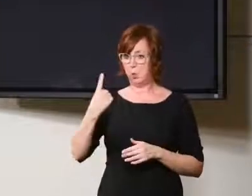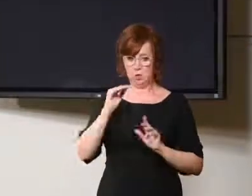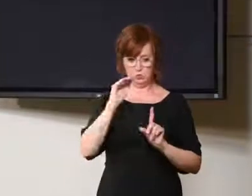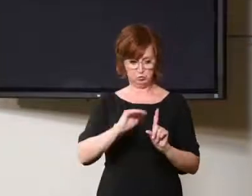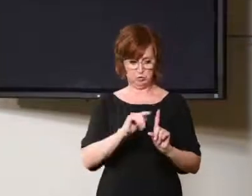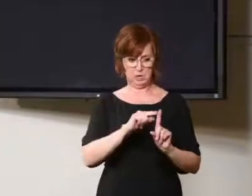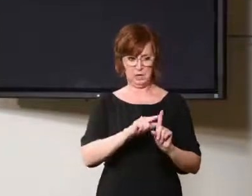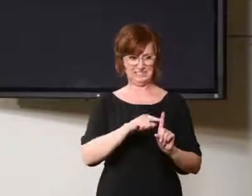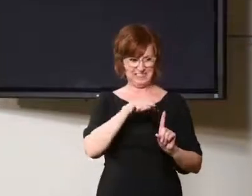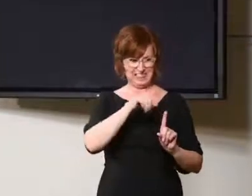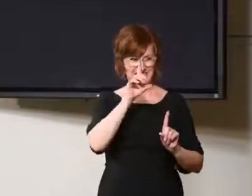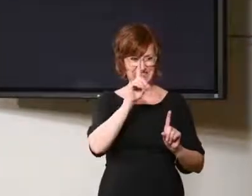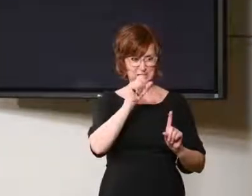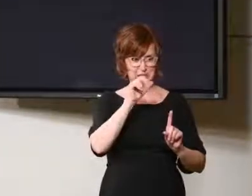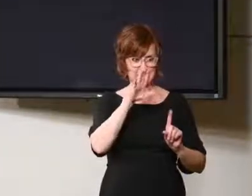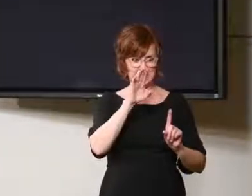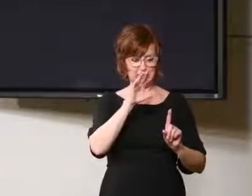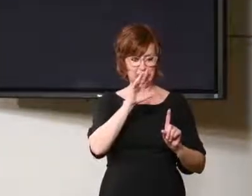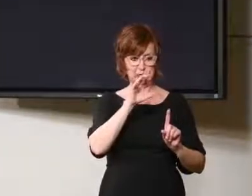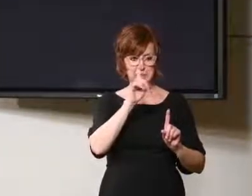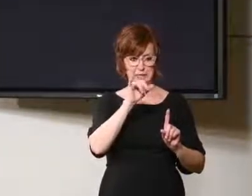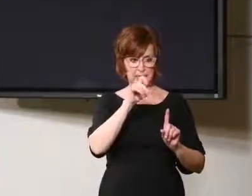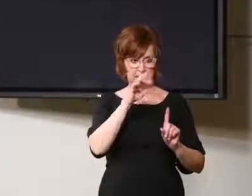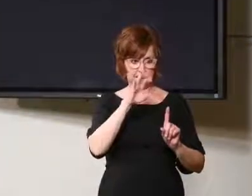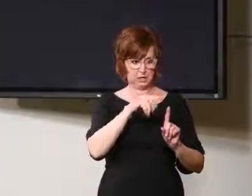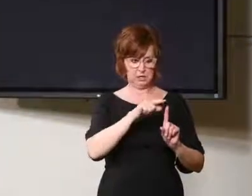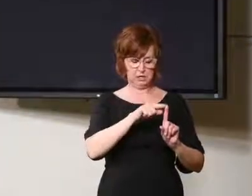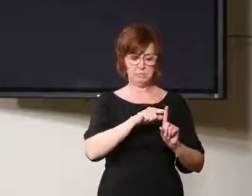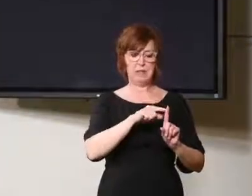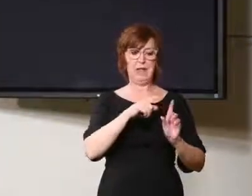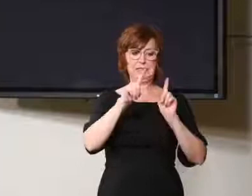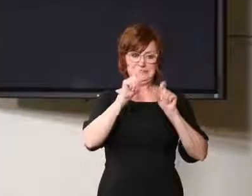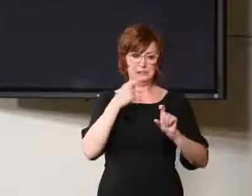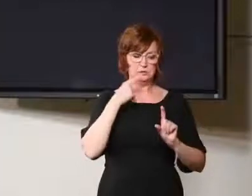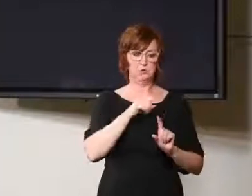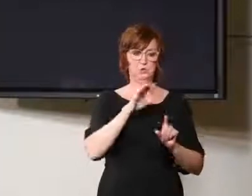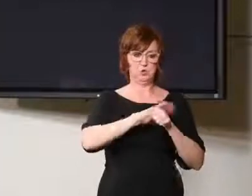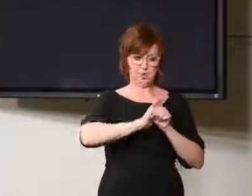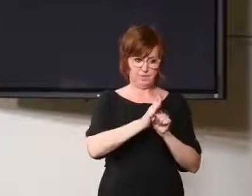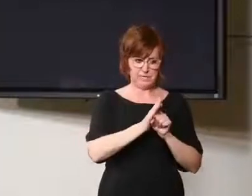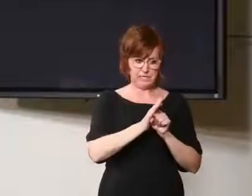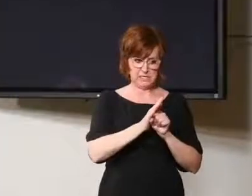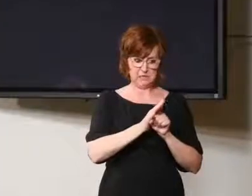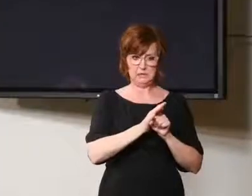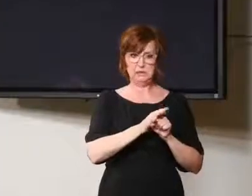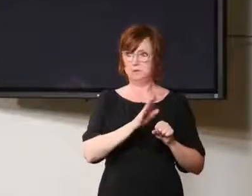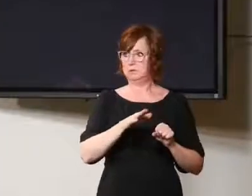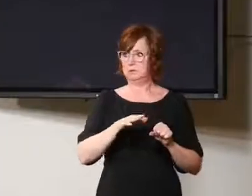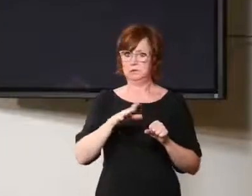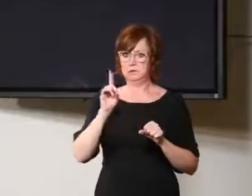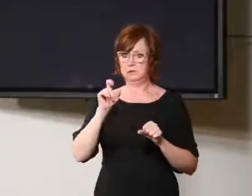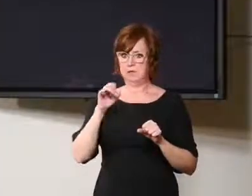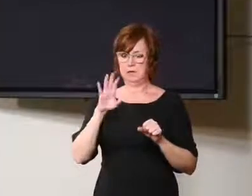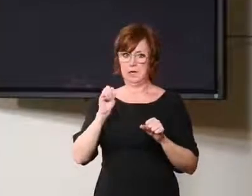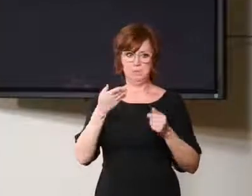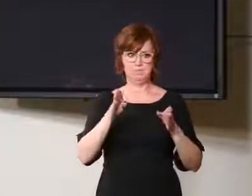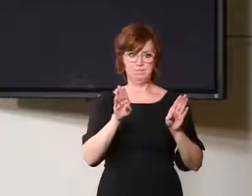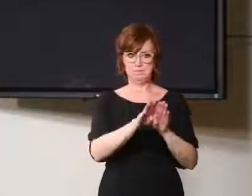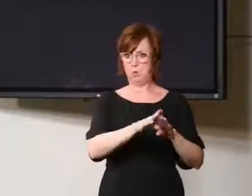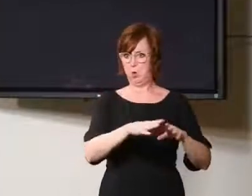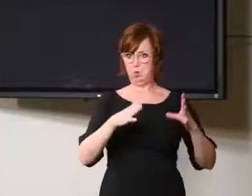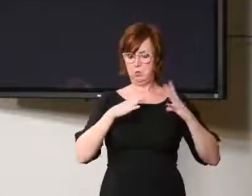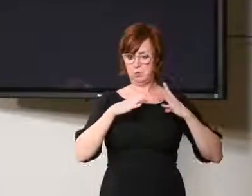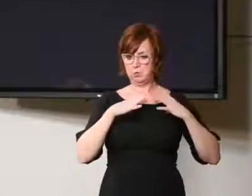I'm just wondering if the government is reconsidering keeping daycares open at this point, or if you're looking at alternate